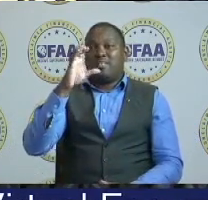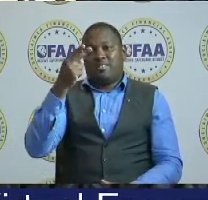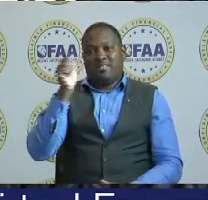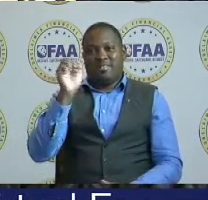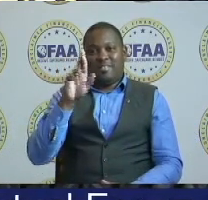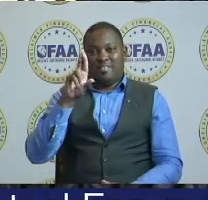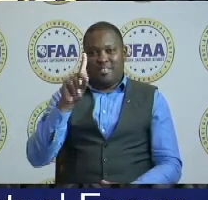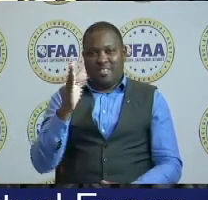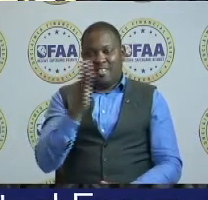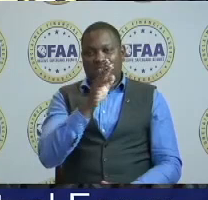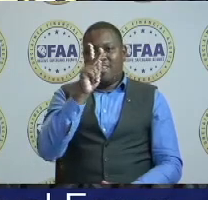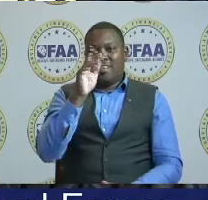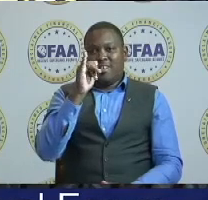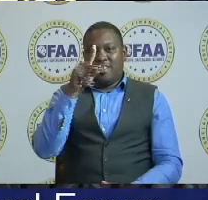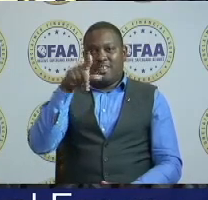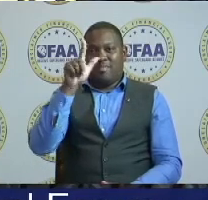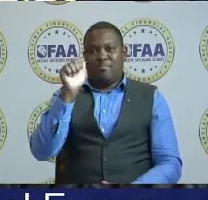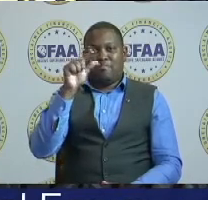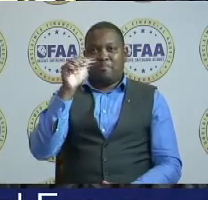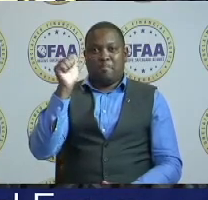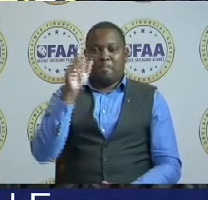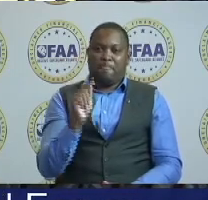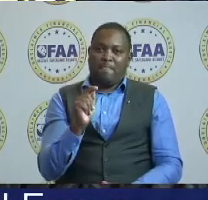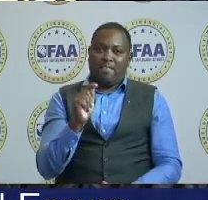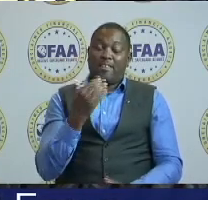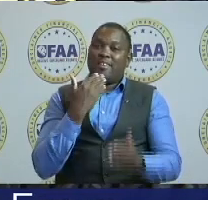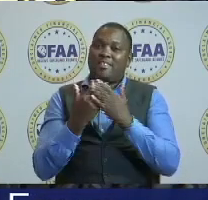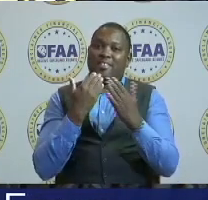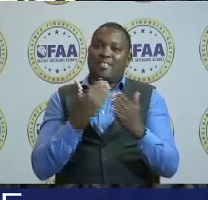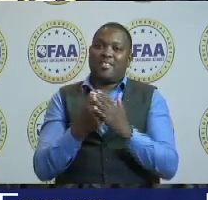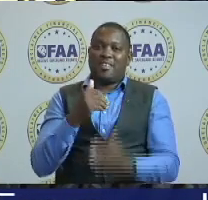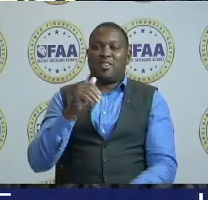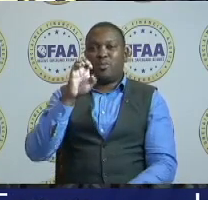Welcome. Thank you. Thank you, Eddie. And thank you to